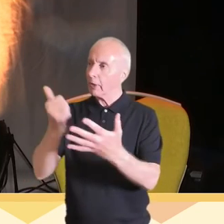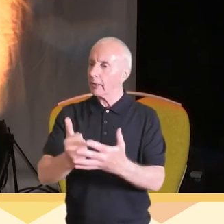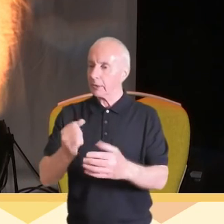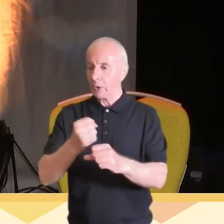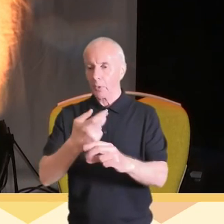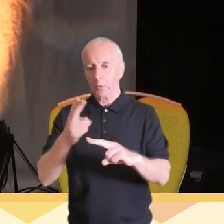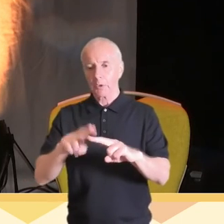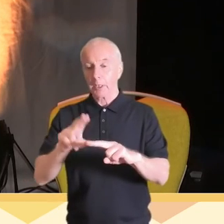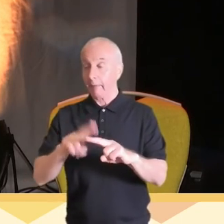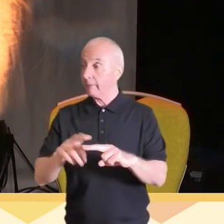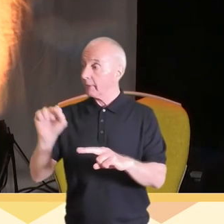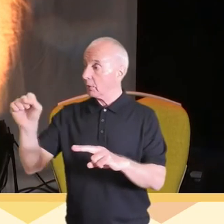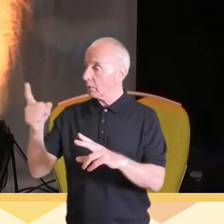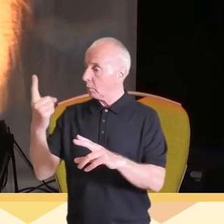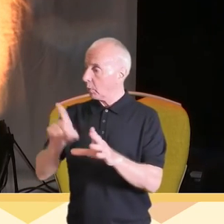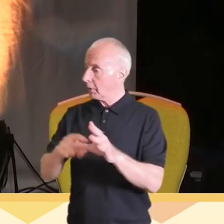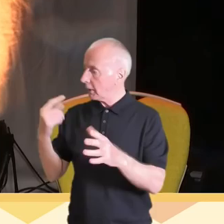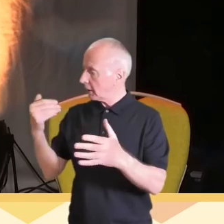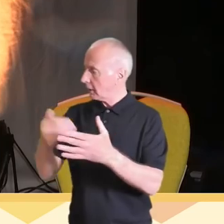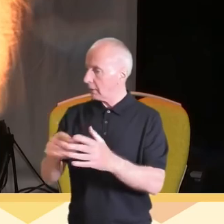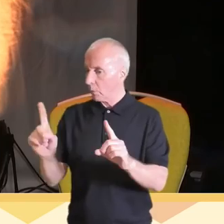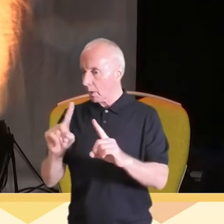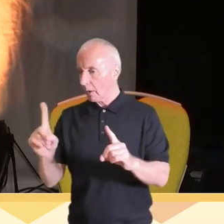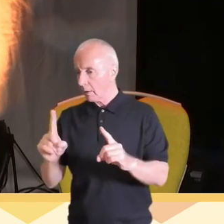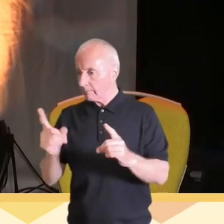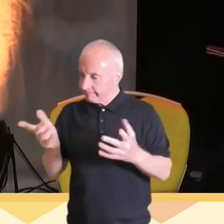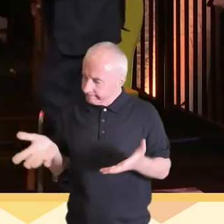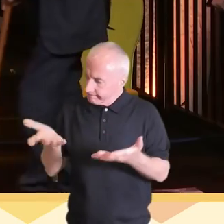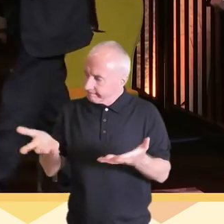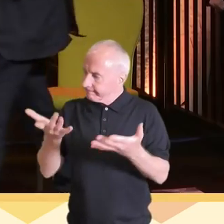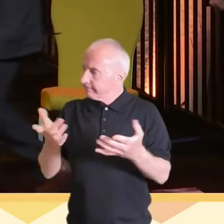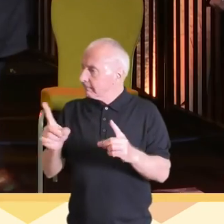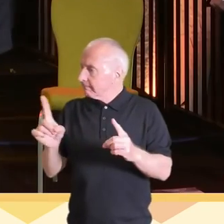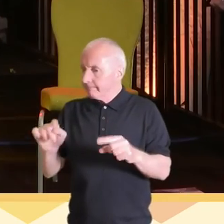your year, what's encouraged you and what's challenged you. Thank you.